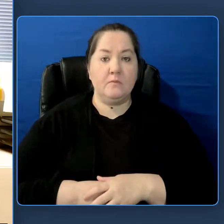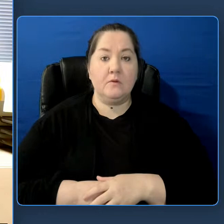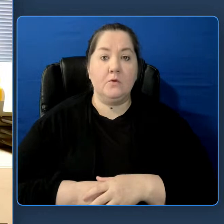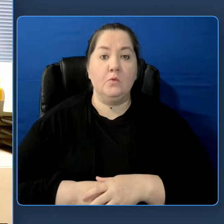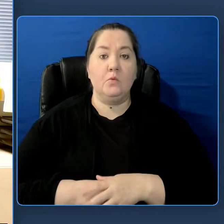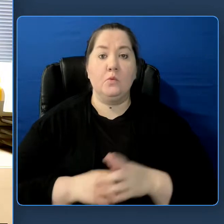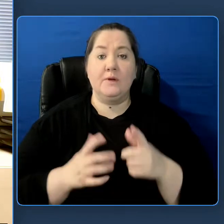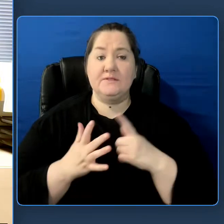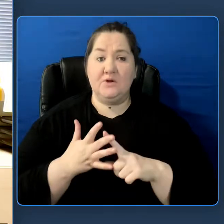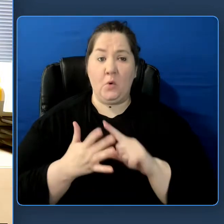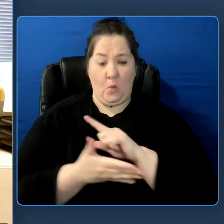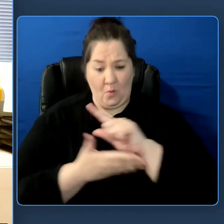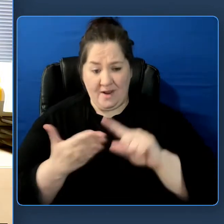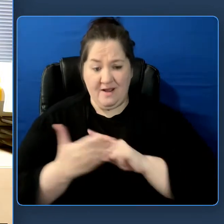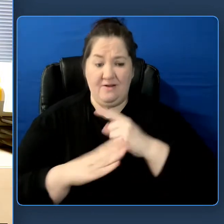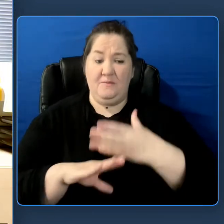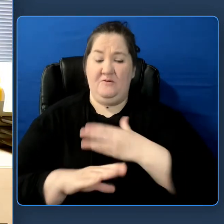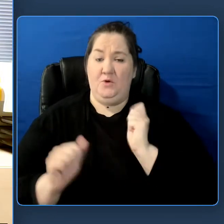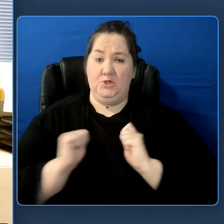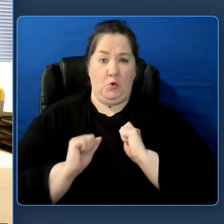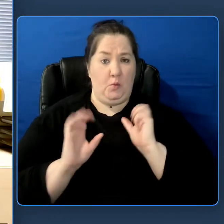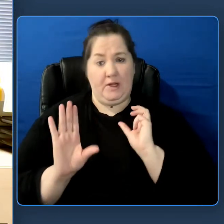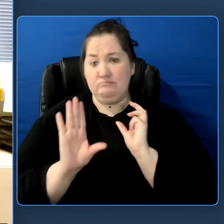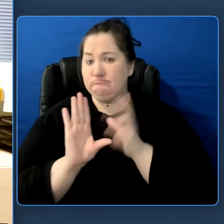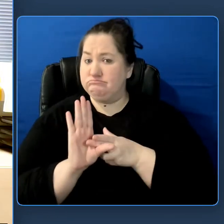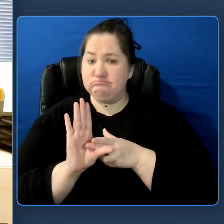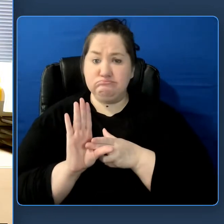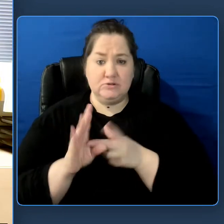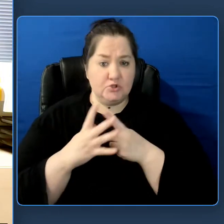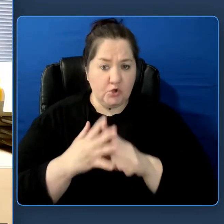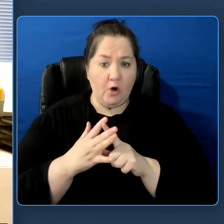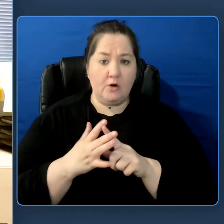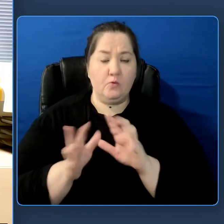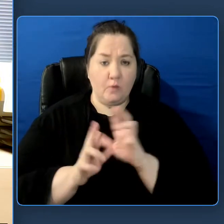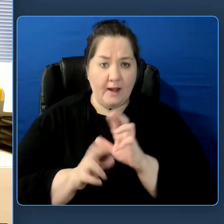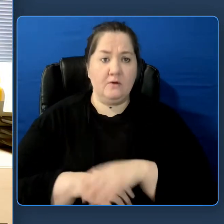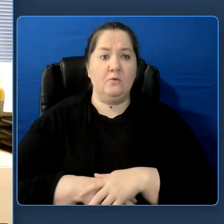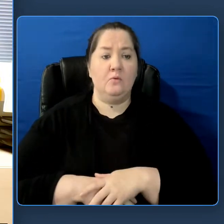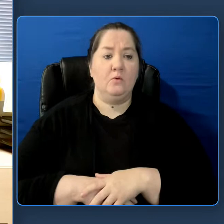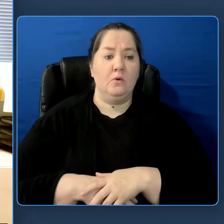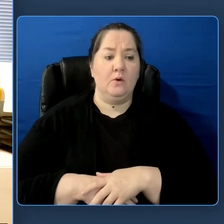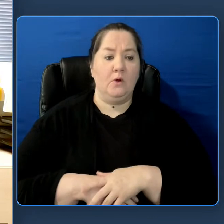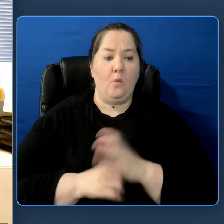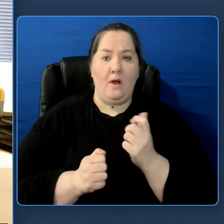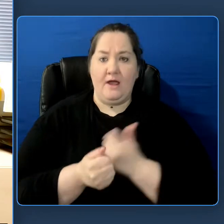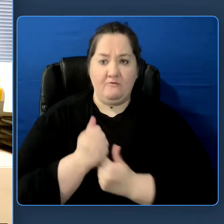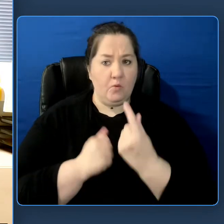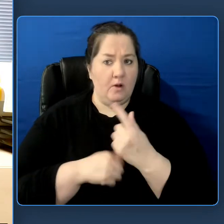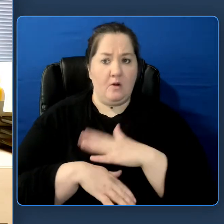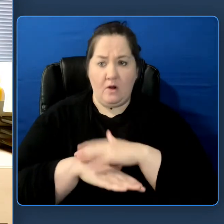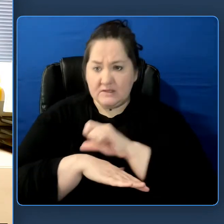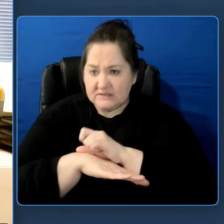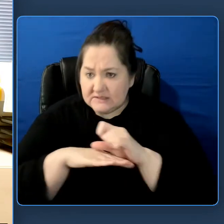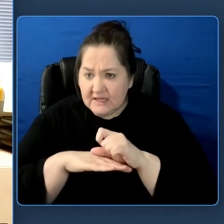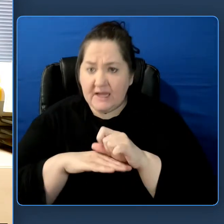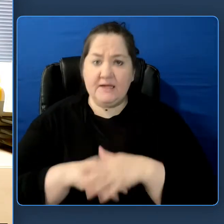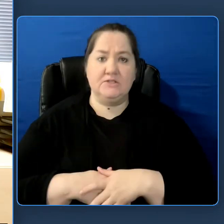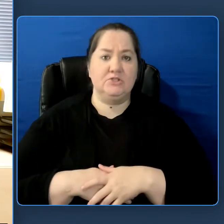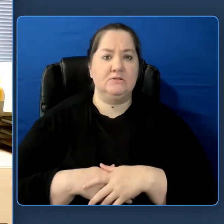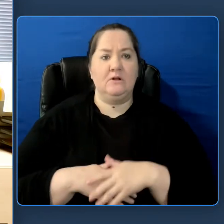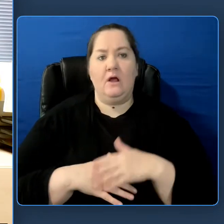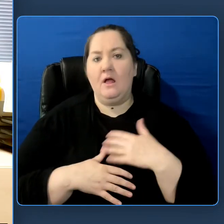start onboarding an hour before the show, and we really like to have everybody on stage and through the